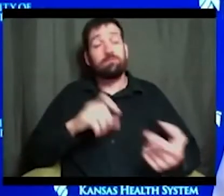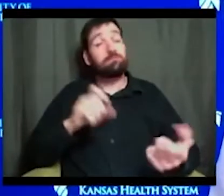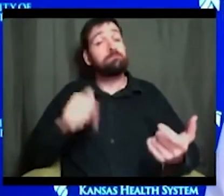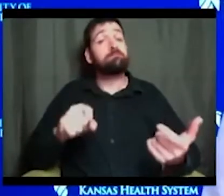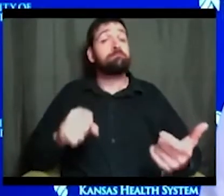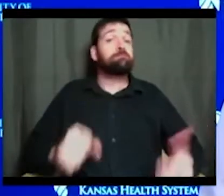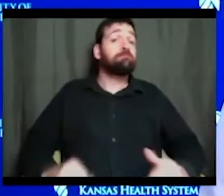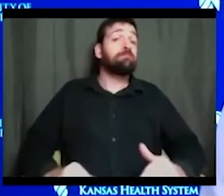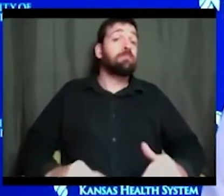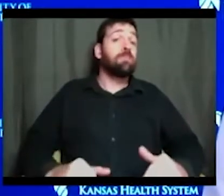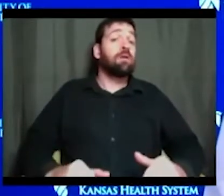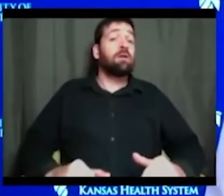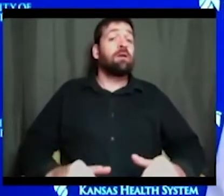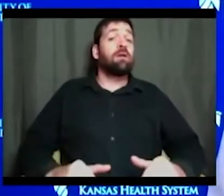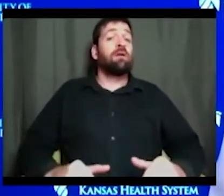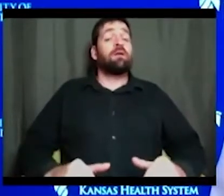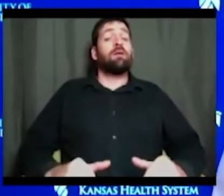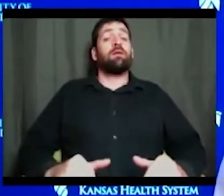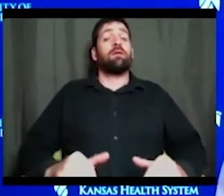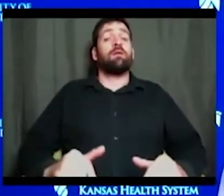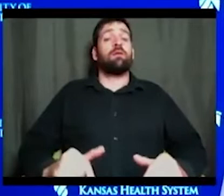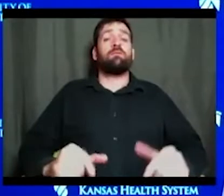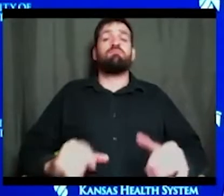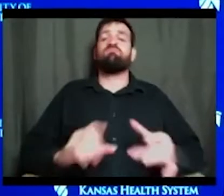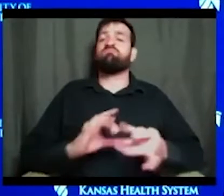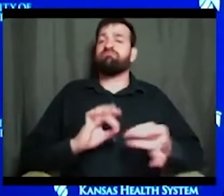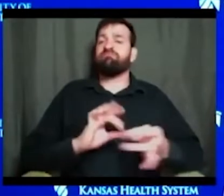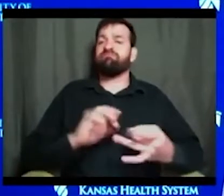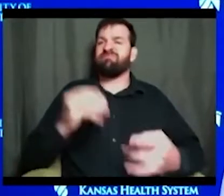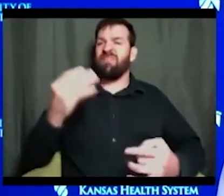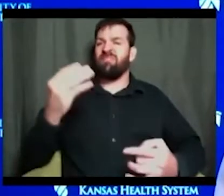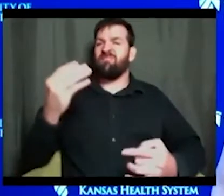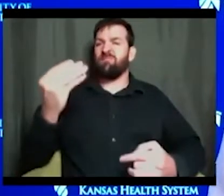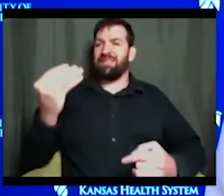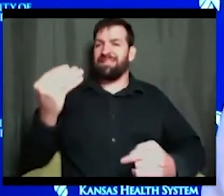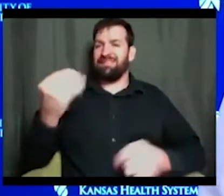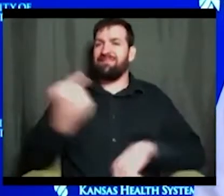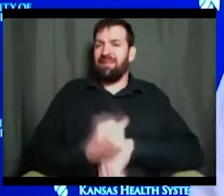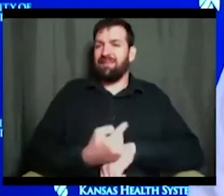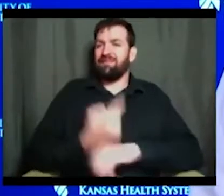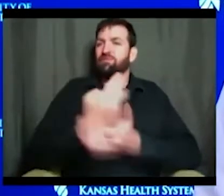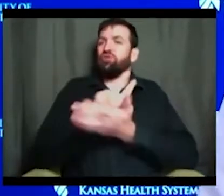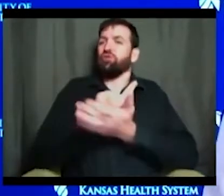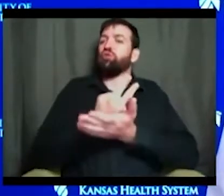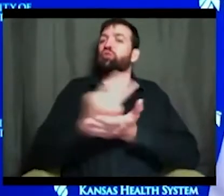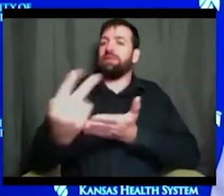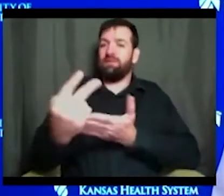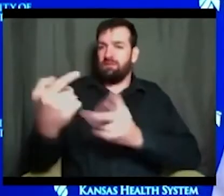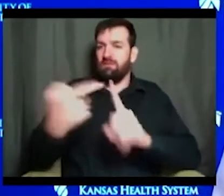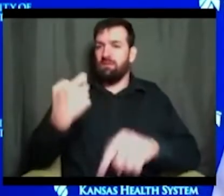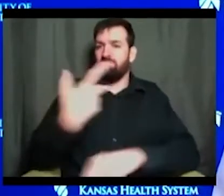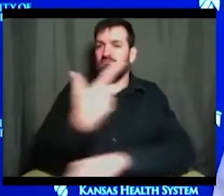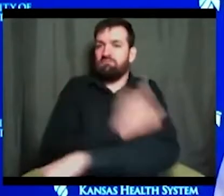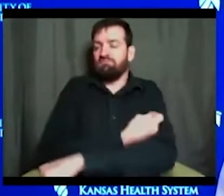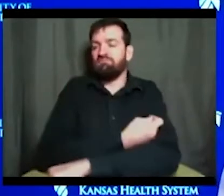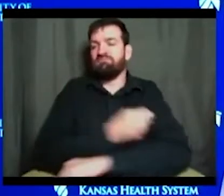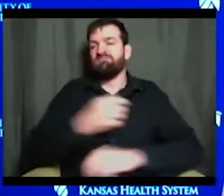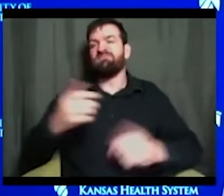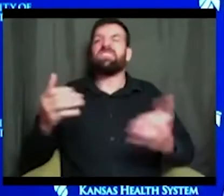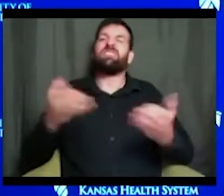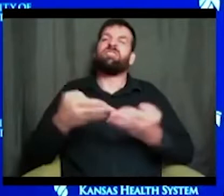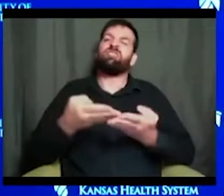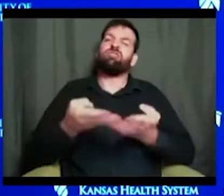do say 14 days, that 2 weeks after vaccination. That's fairly general for